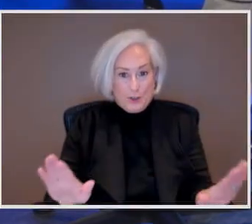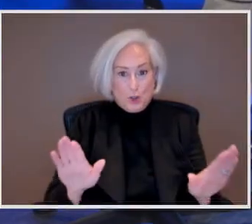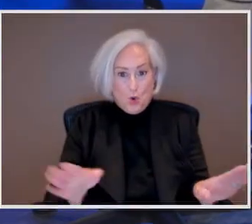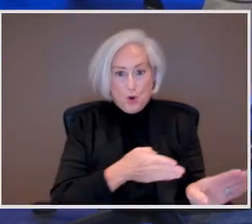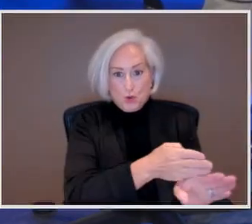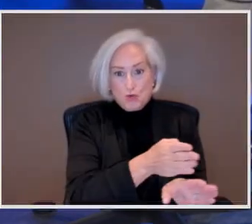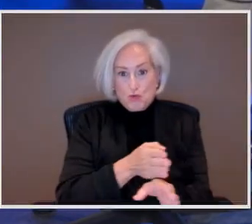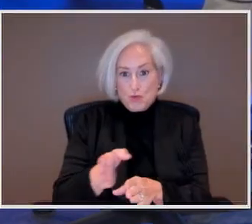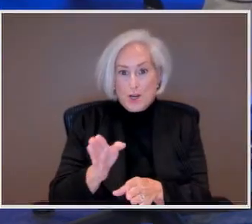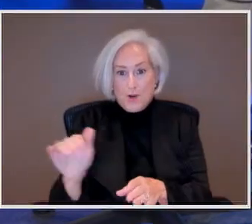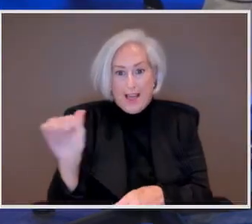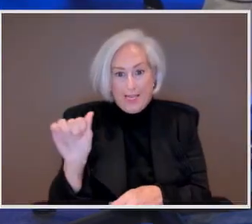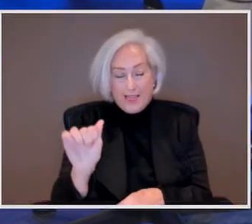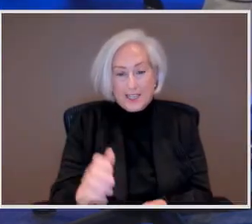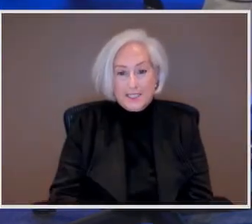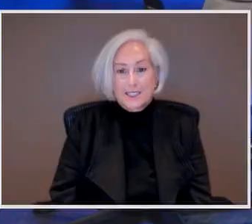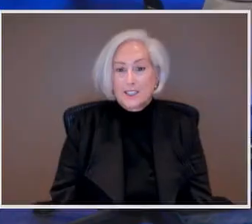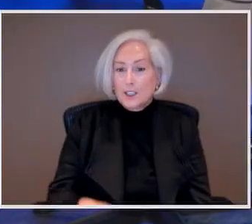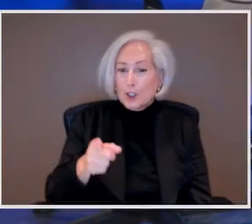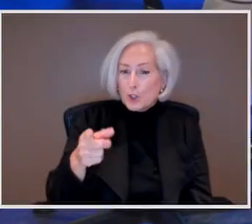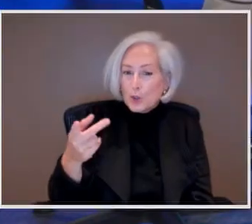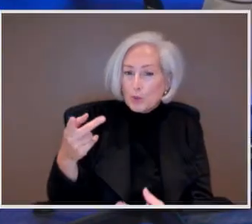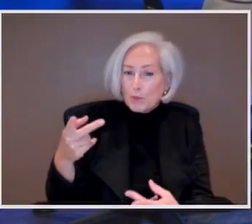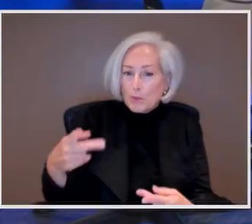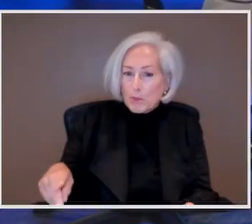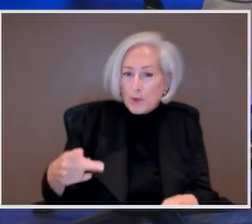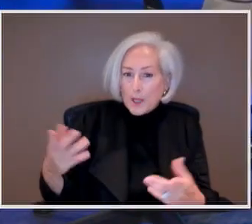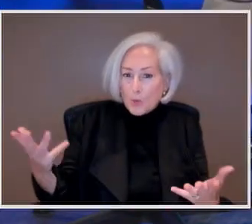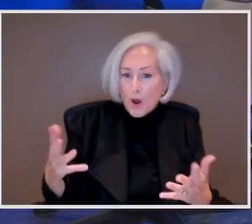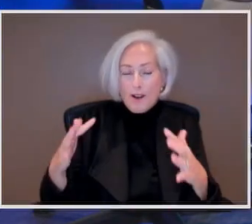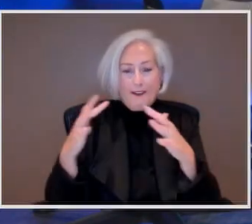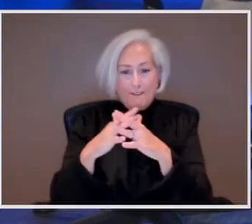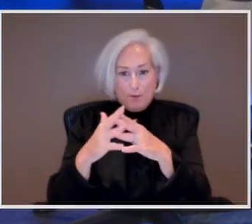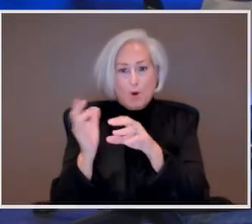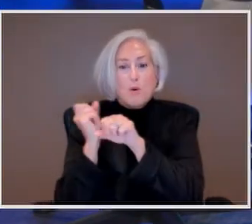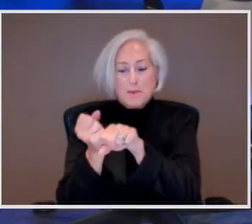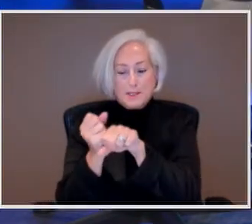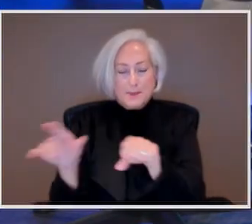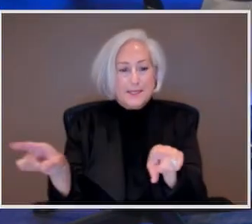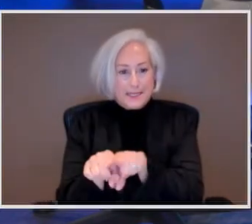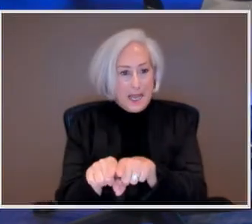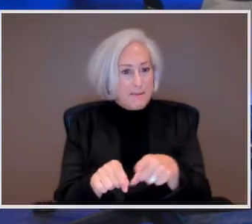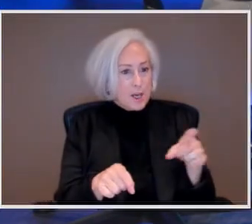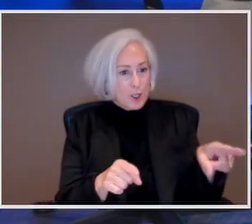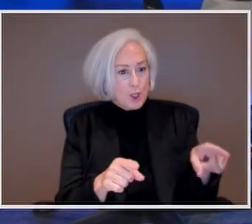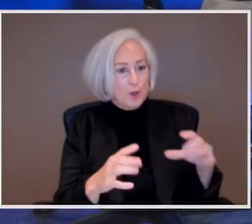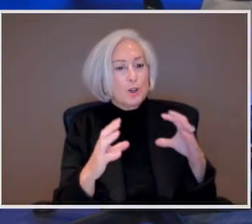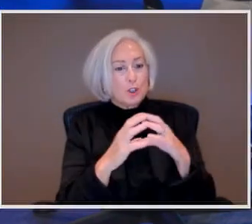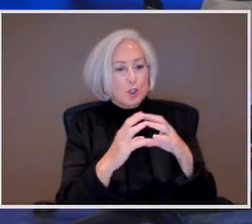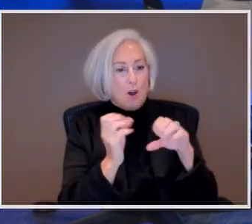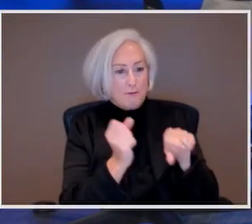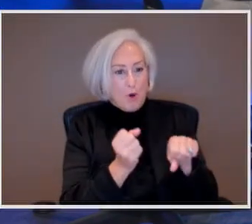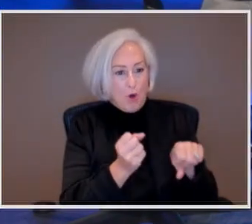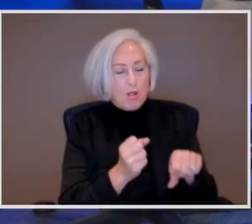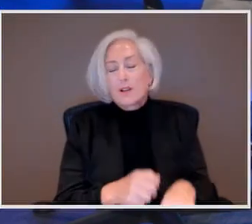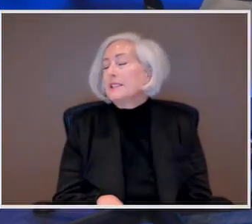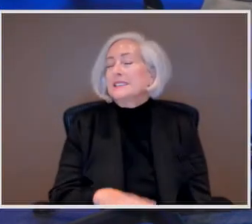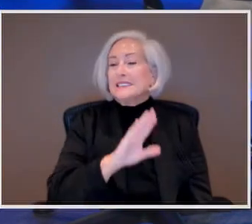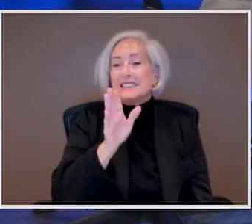as athletes, correct? Because you played, what did you play growing up? Football and baseball. Yep. And you were a softball player. Softball, yeah, but never got